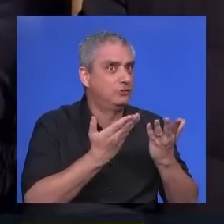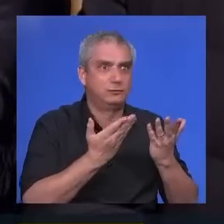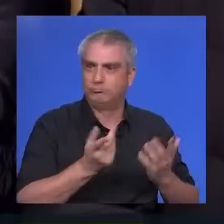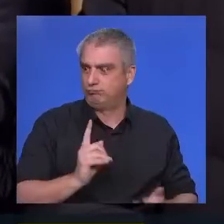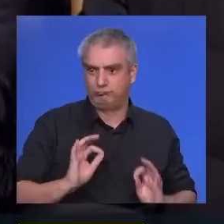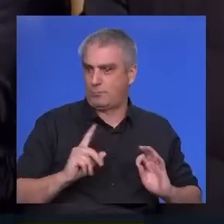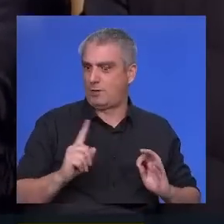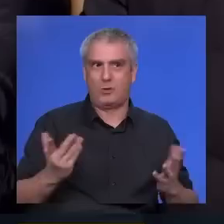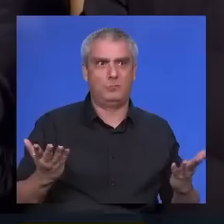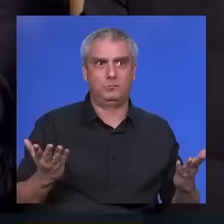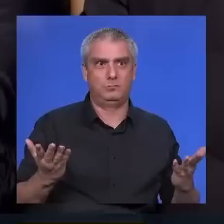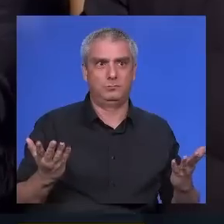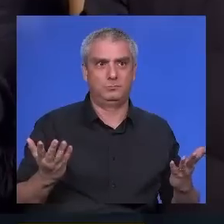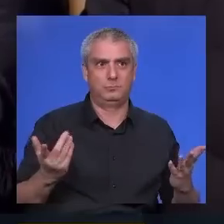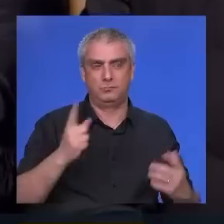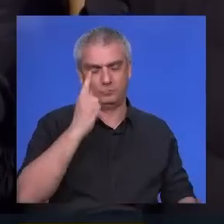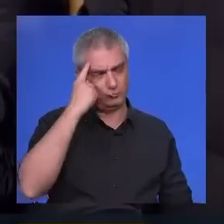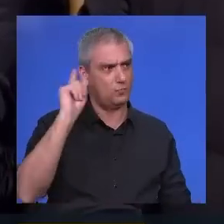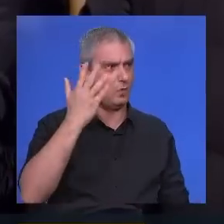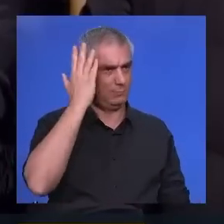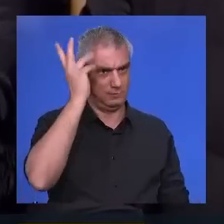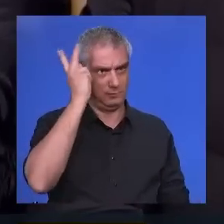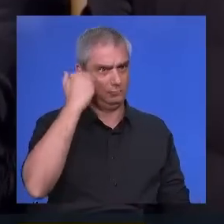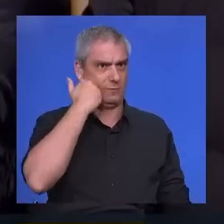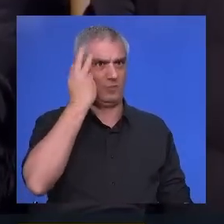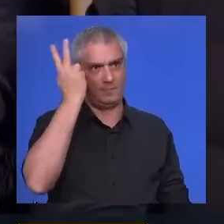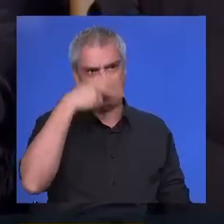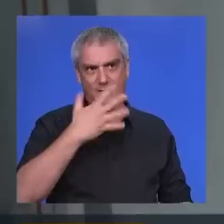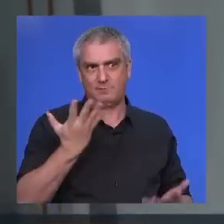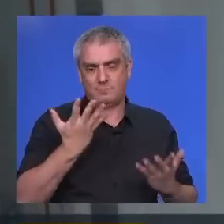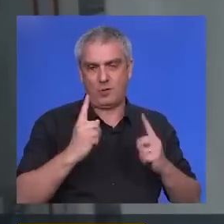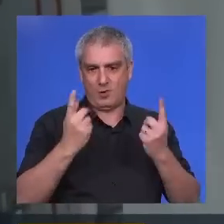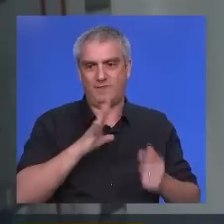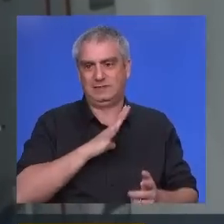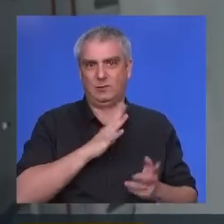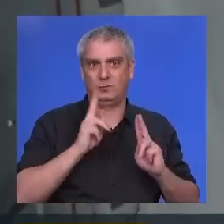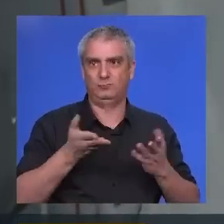all adults and they're aware of where they're going, about the risk we're taking.